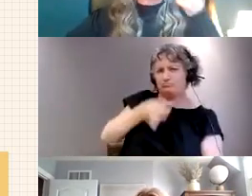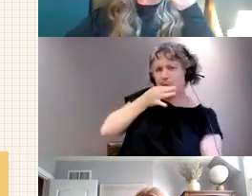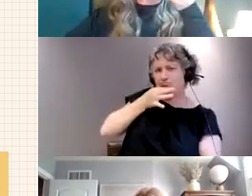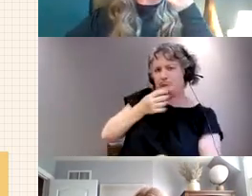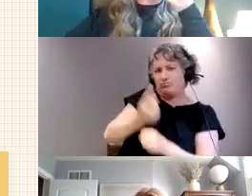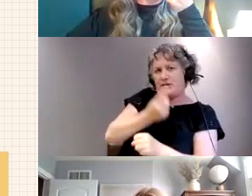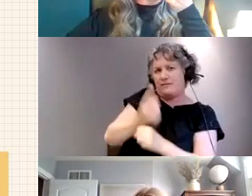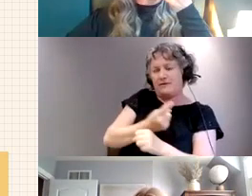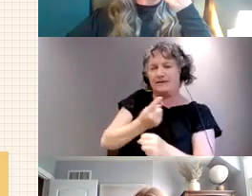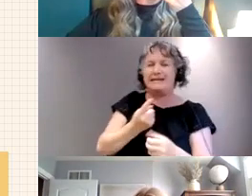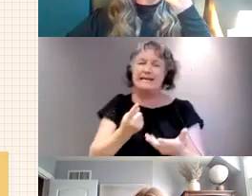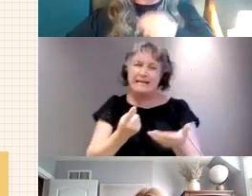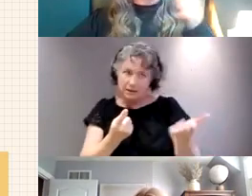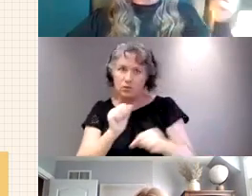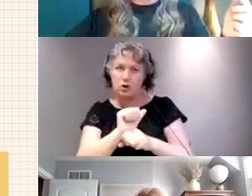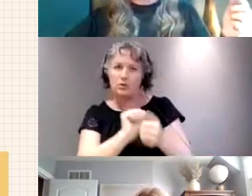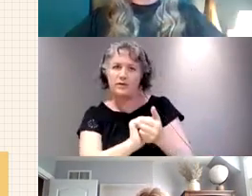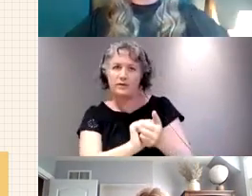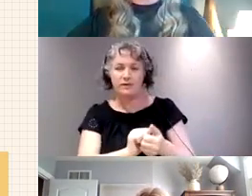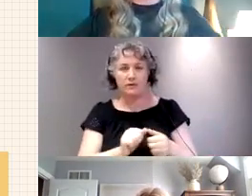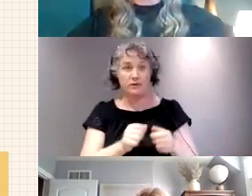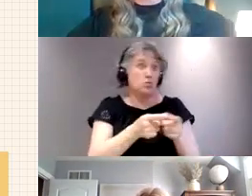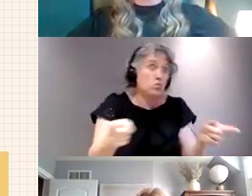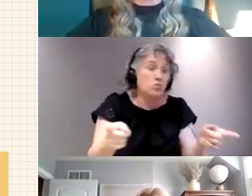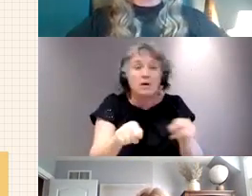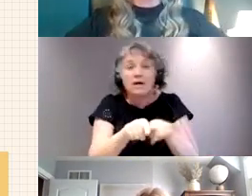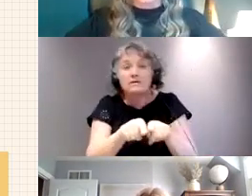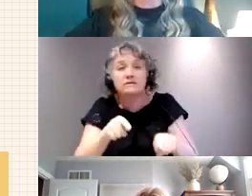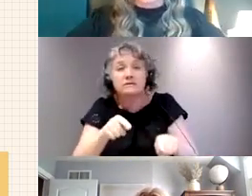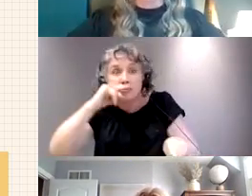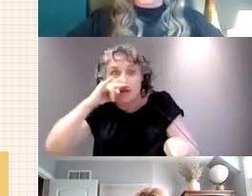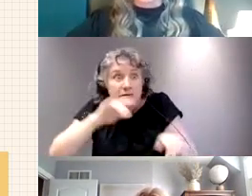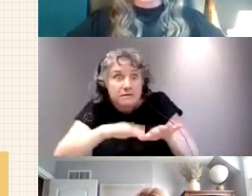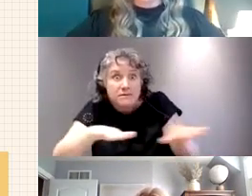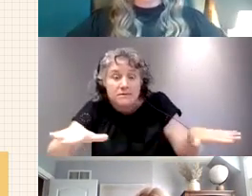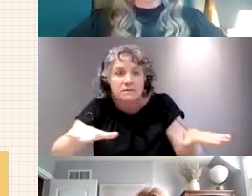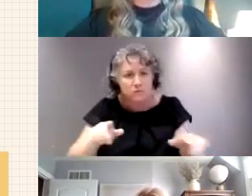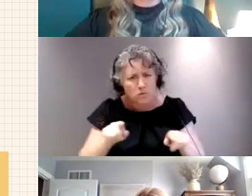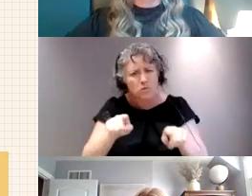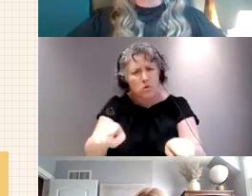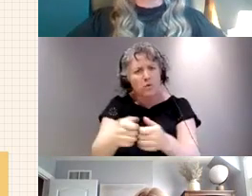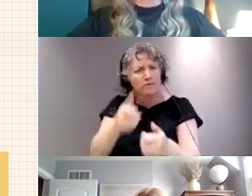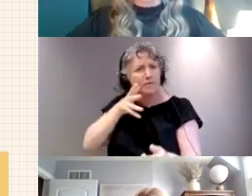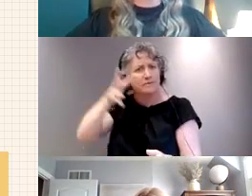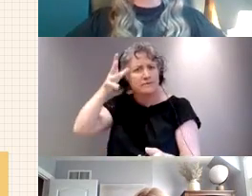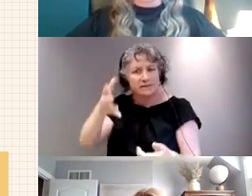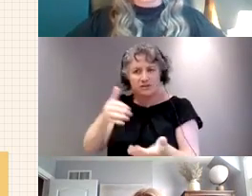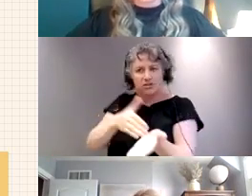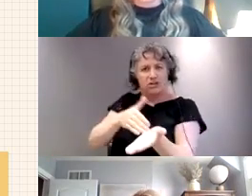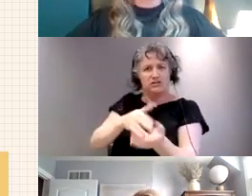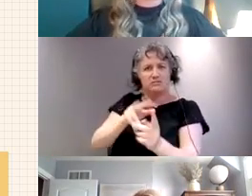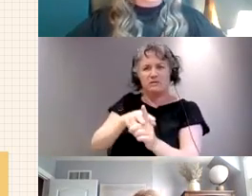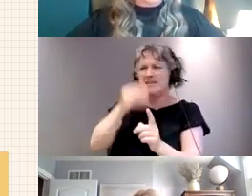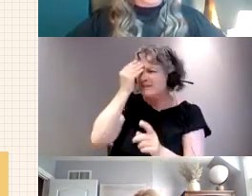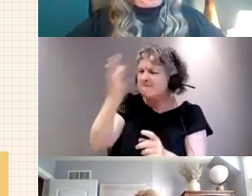can work with? Can you, as the child, go to a doctor's appointment? Can we talk to mom or dad and say, we're noticing a couple of